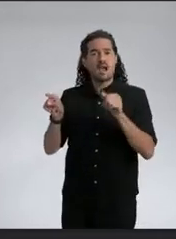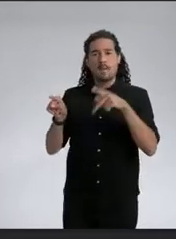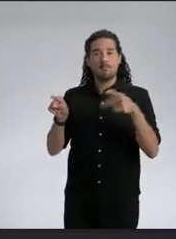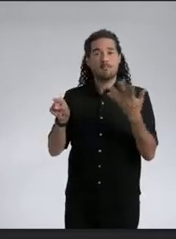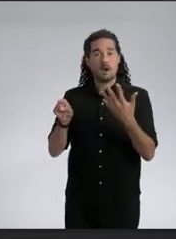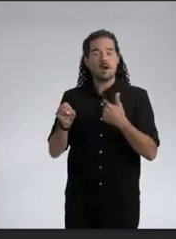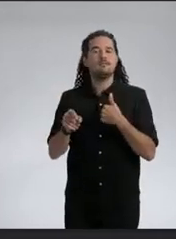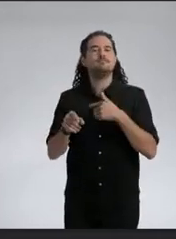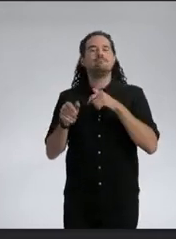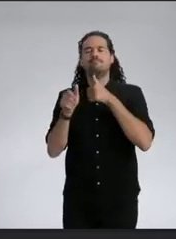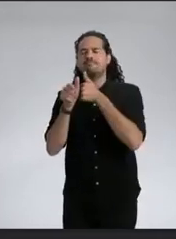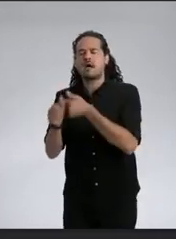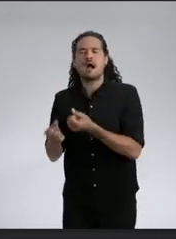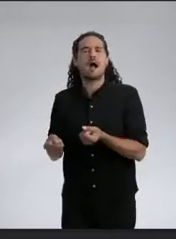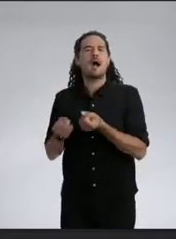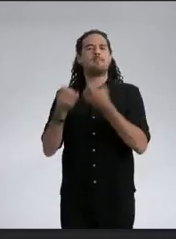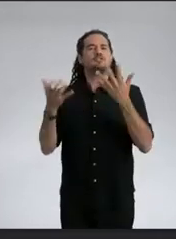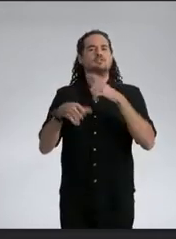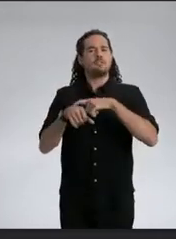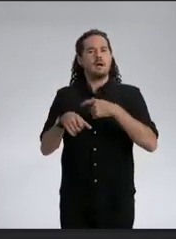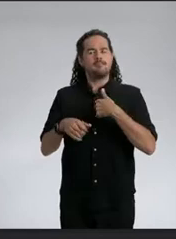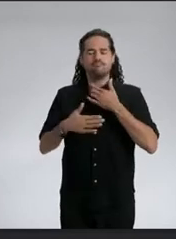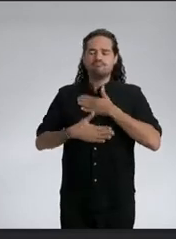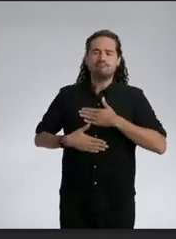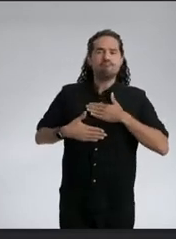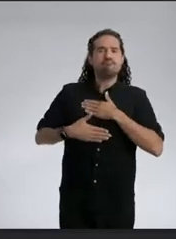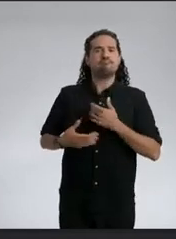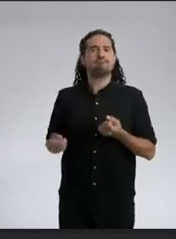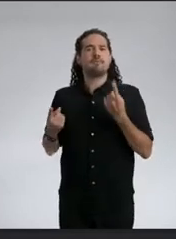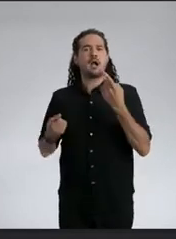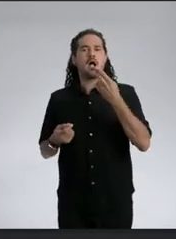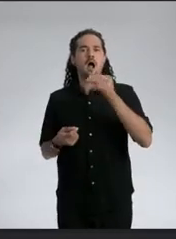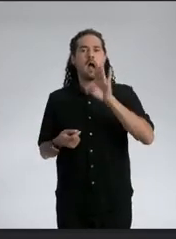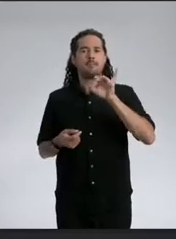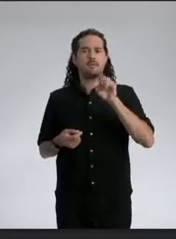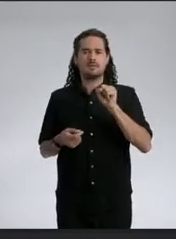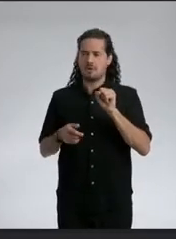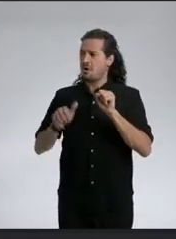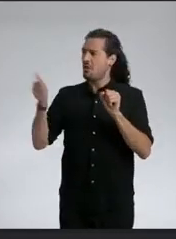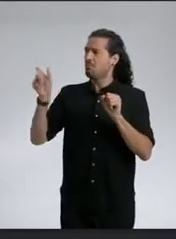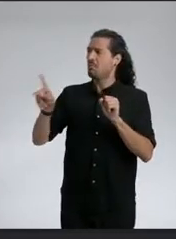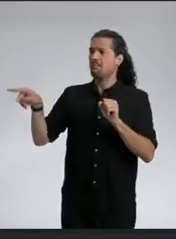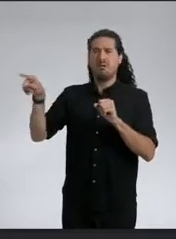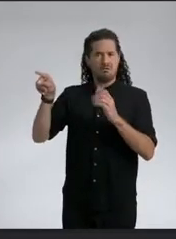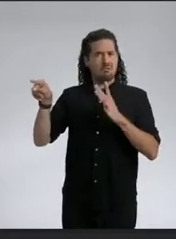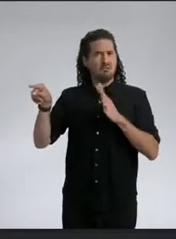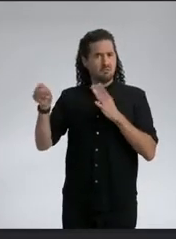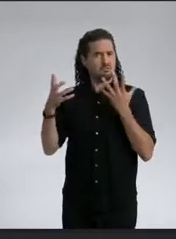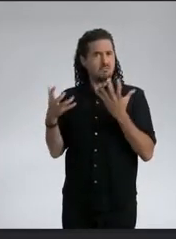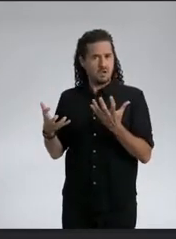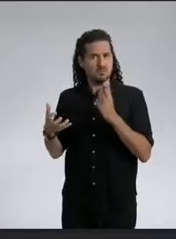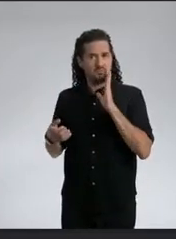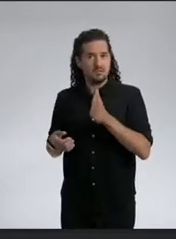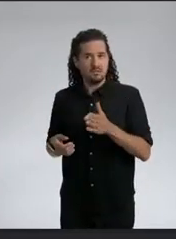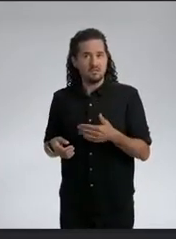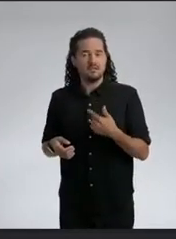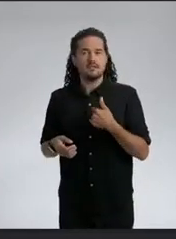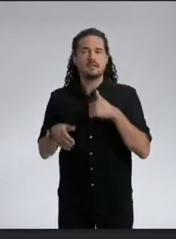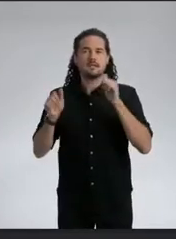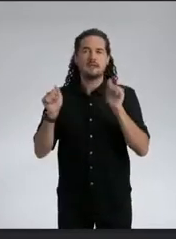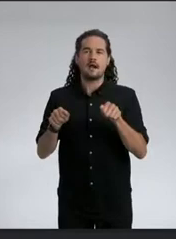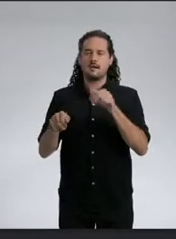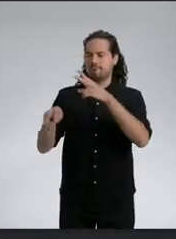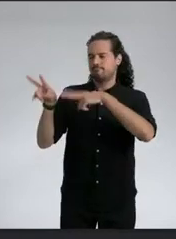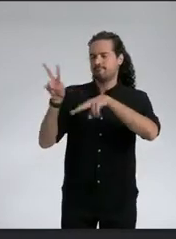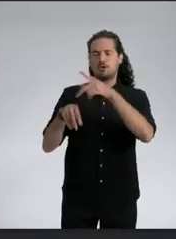spend on my favorite hobbies, and I think others might find it useful as well. I can get a feel for what the installed app would look like by taking it